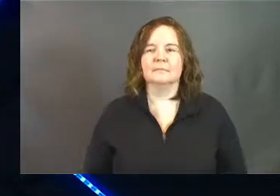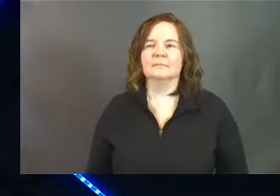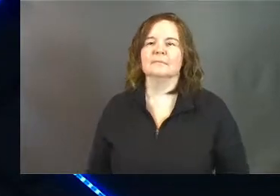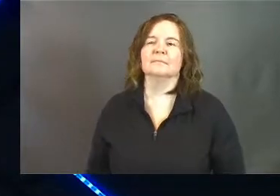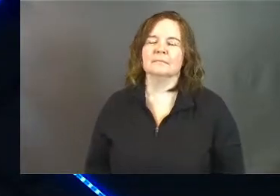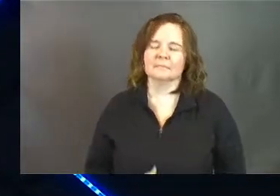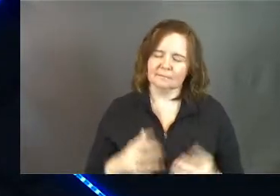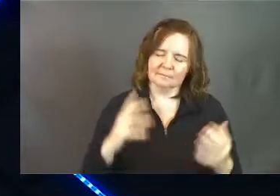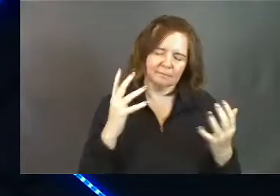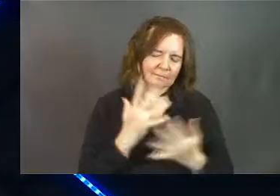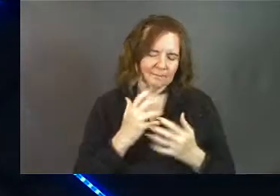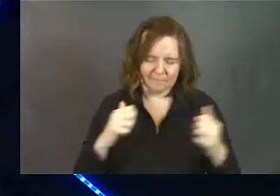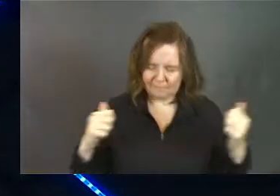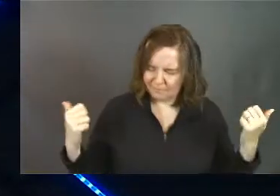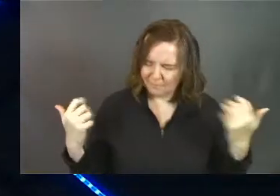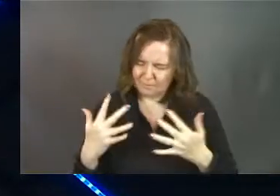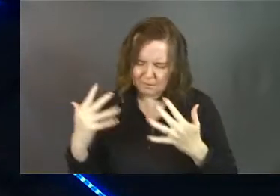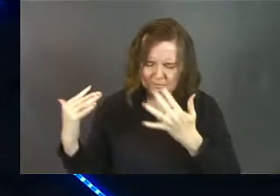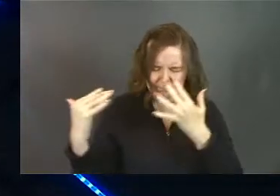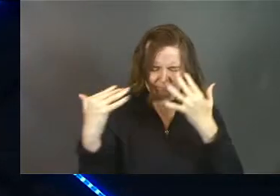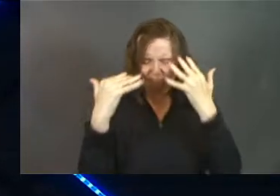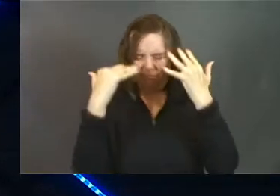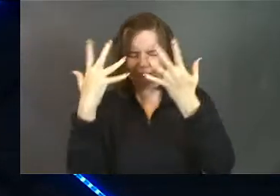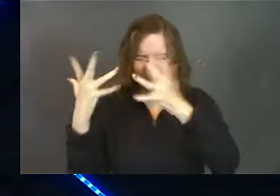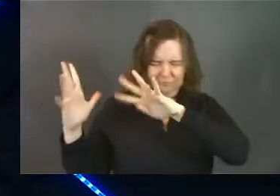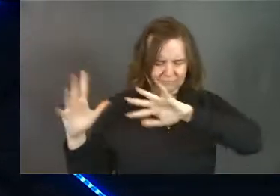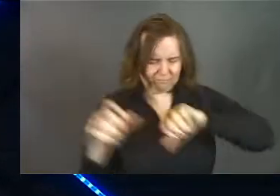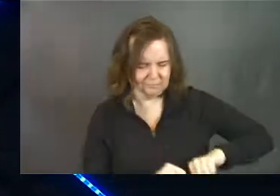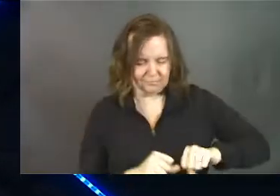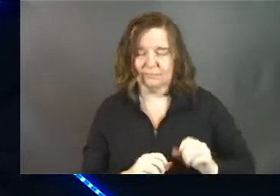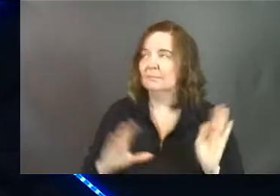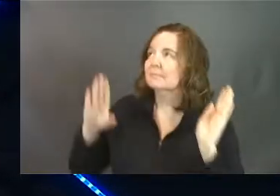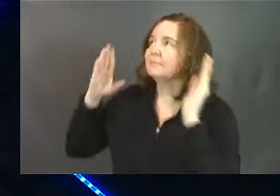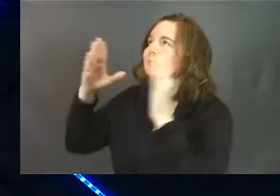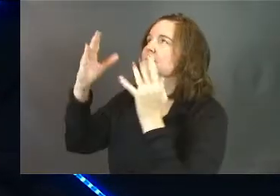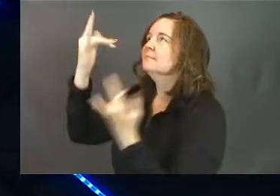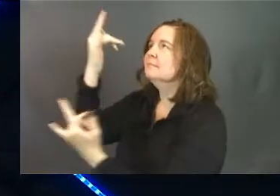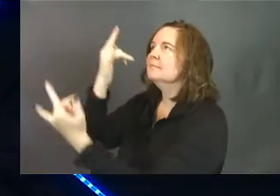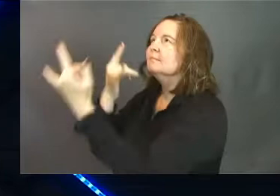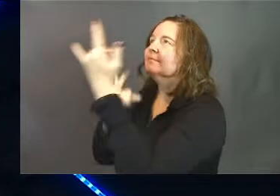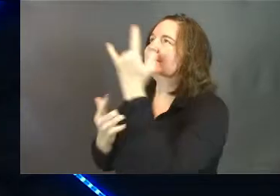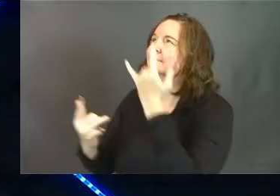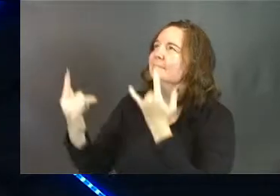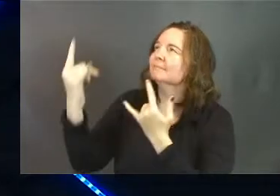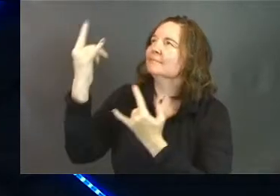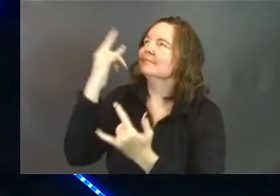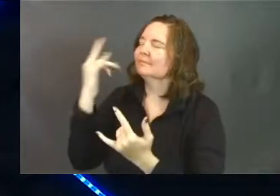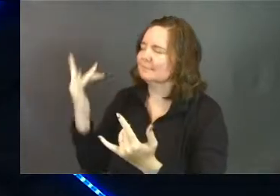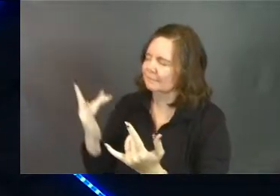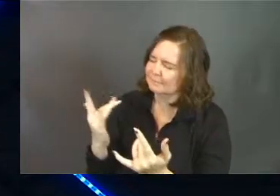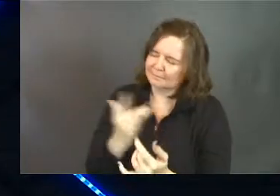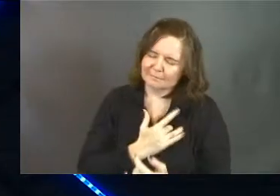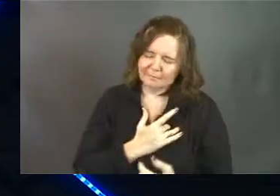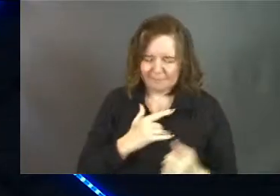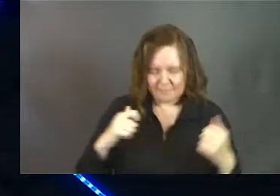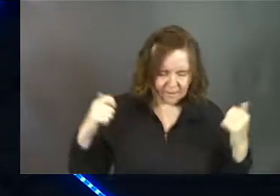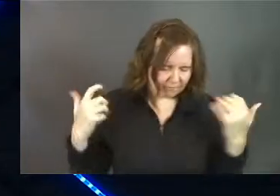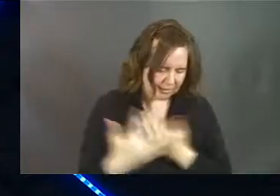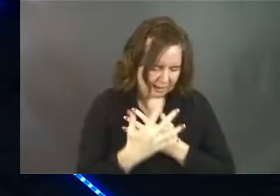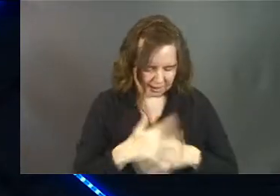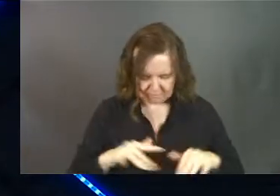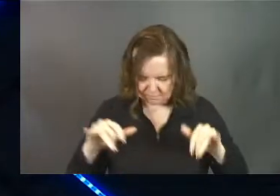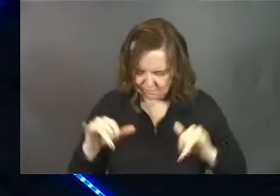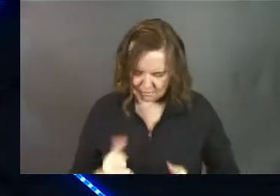love. Oh, and my fear doesn't stand a chance when I stand in your love, and